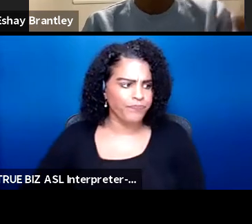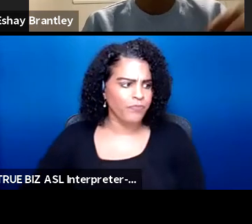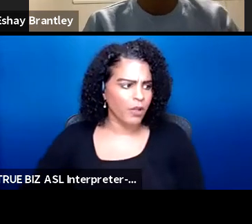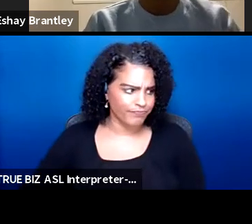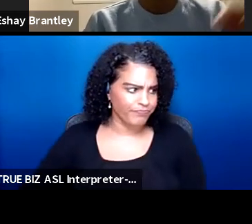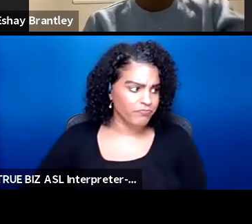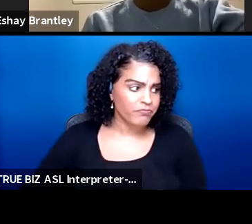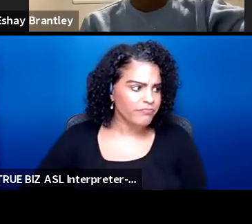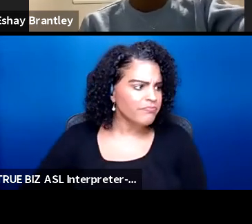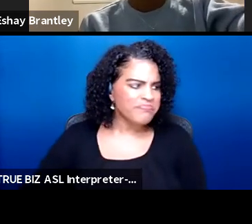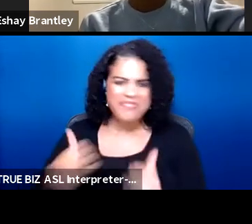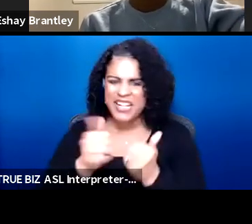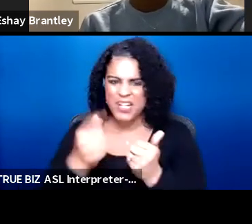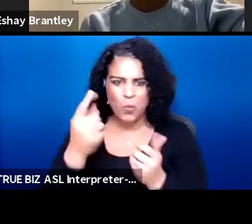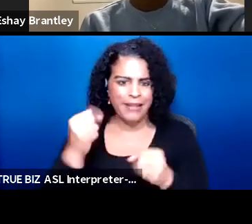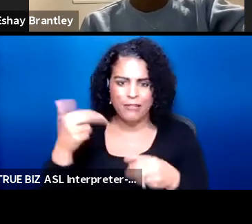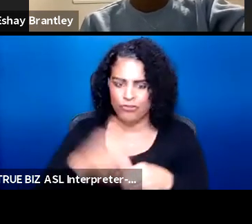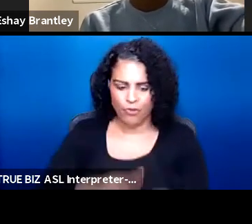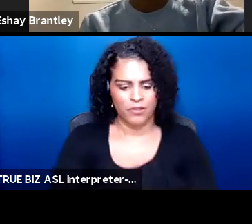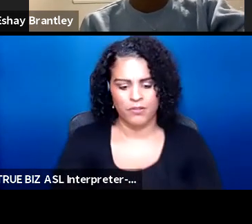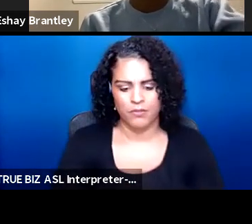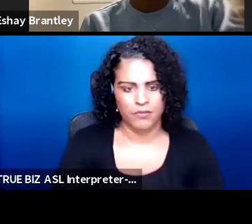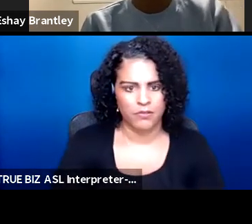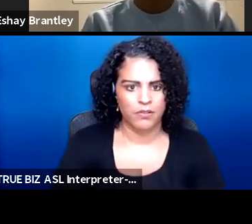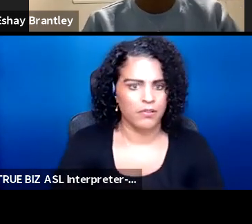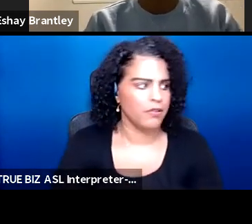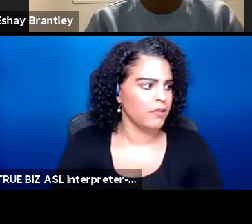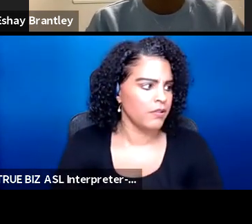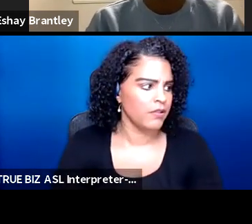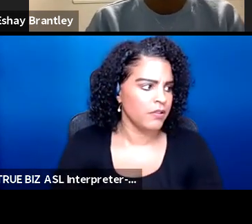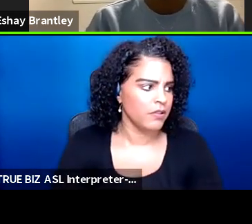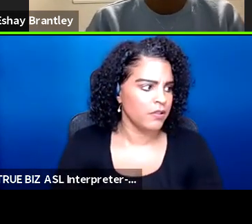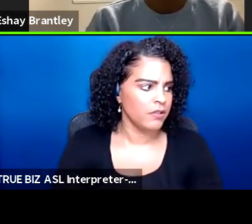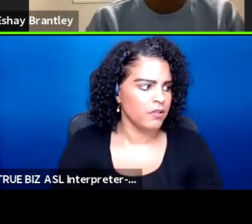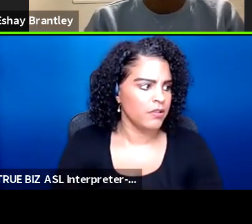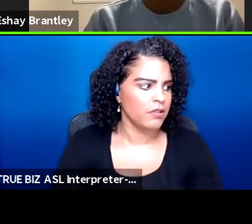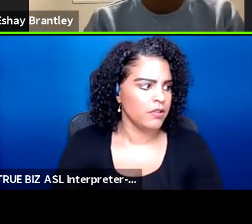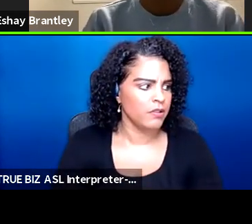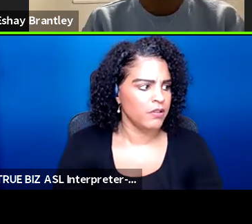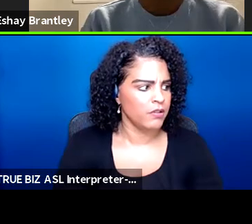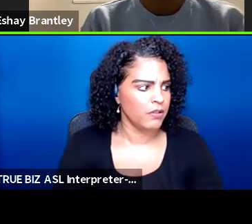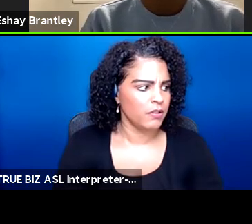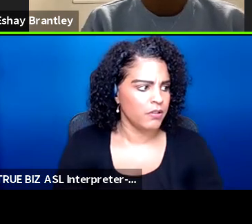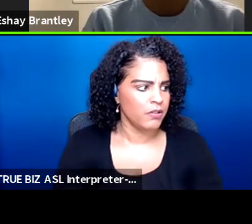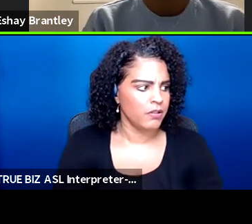And anybody can hop in, you know, I don't want to pick on nobody. I'll start.